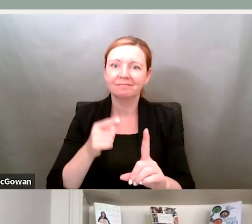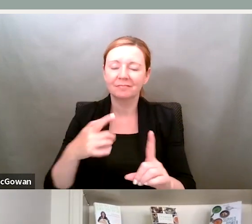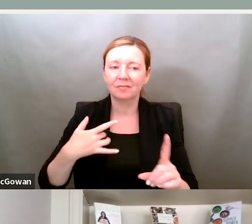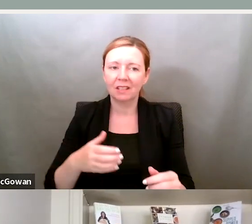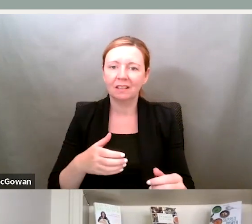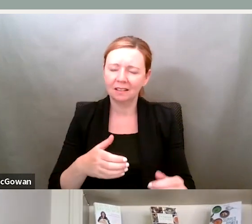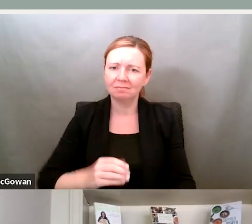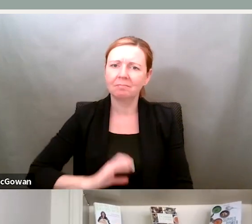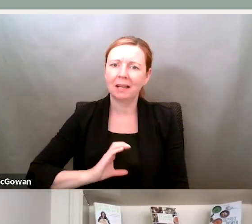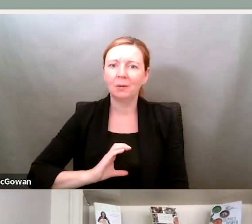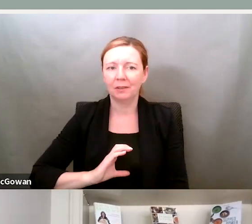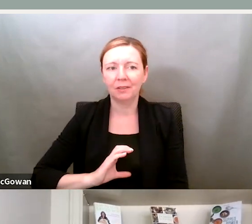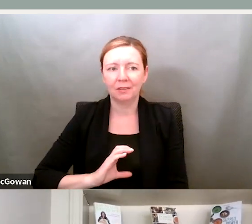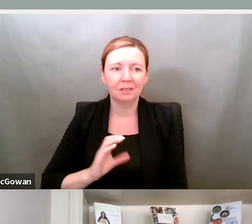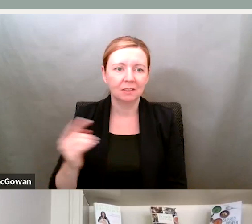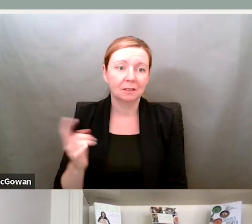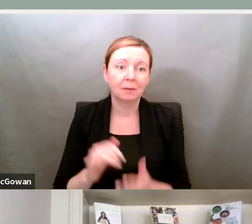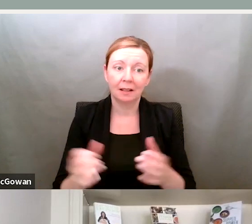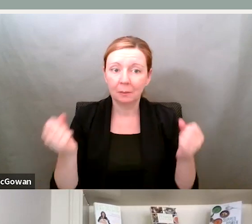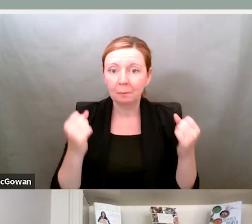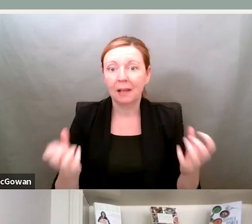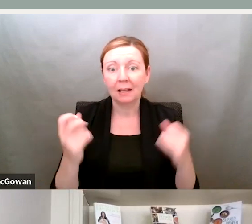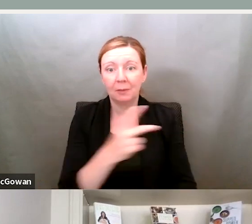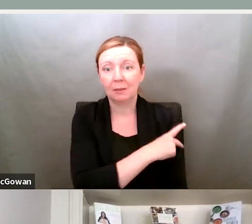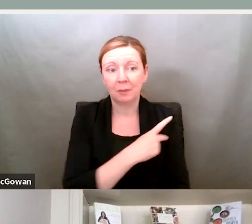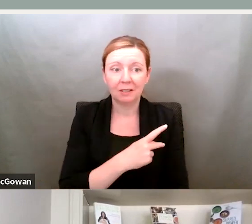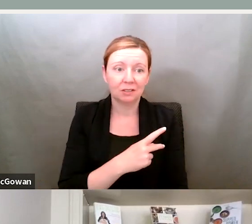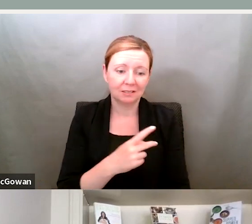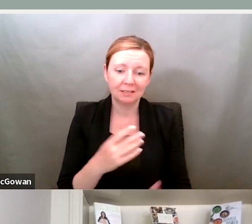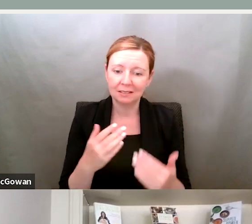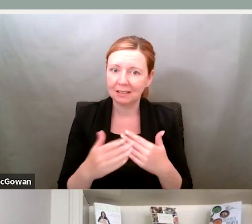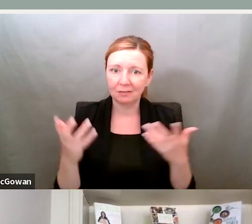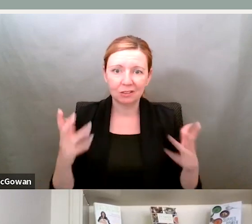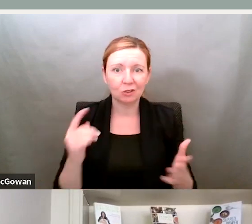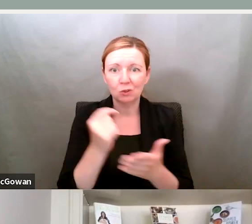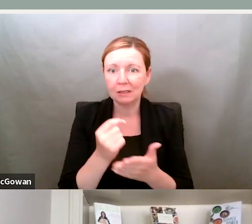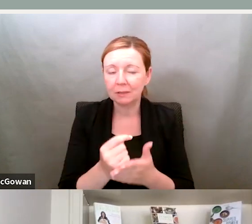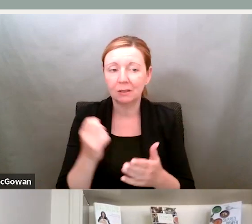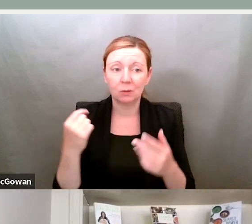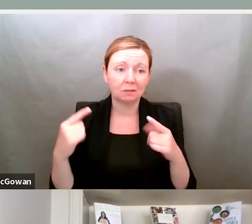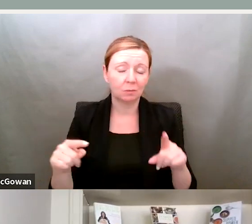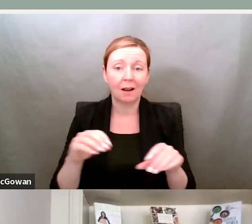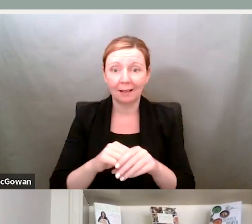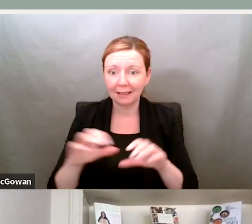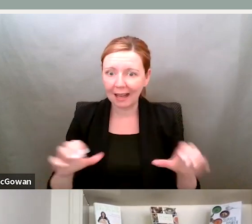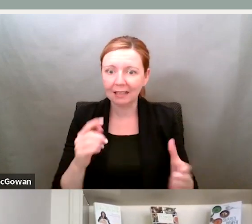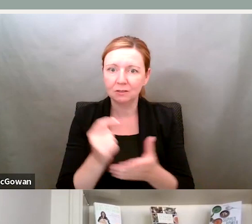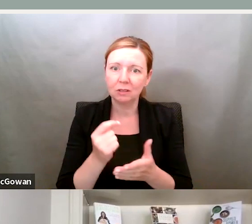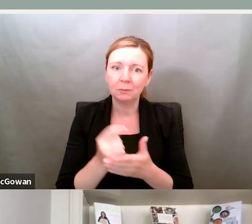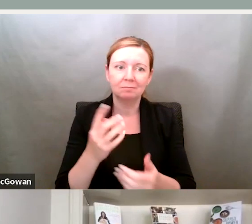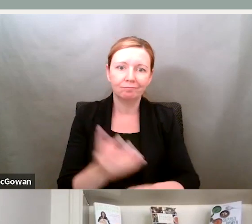empowered. And this is something that many patients who come to me after they've completed their treatment, or while they're in active treatment